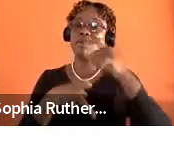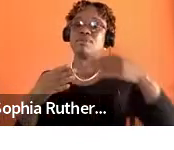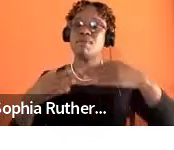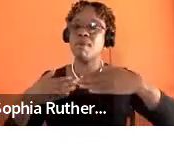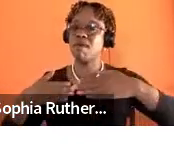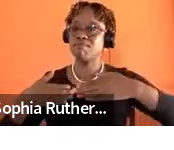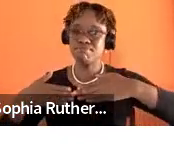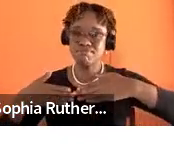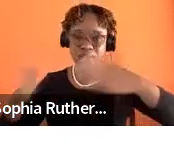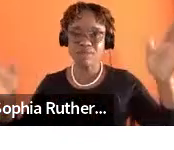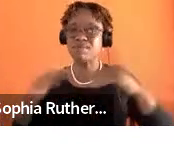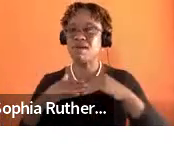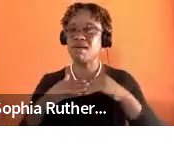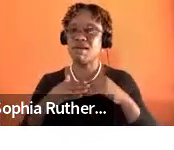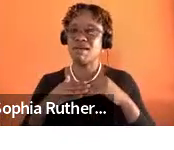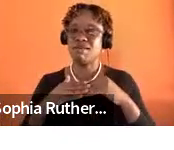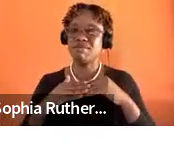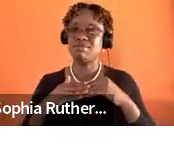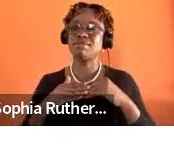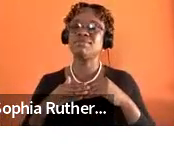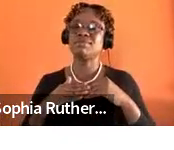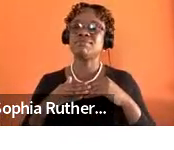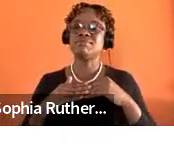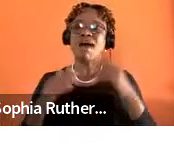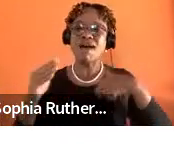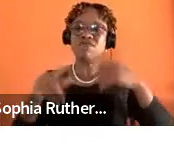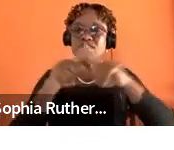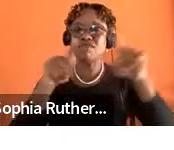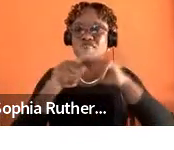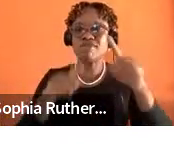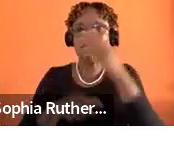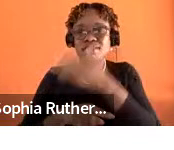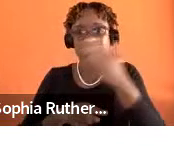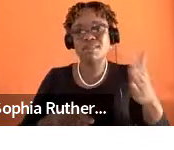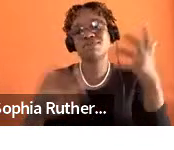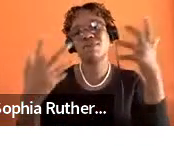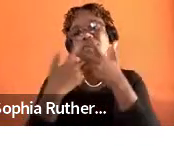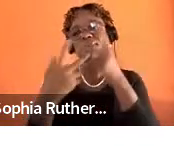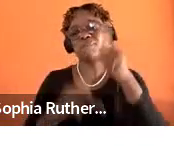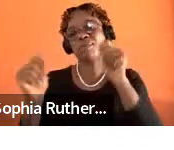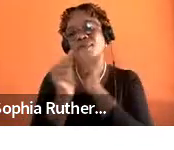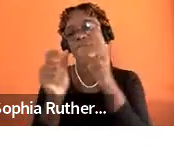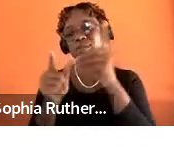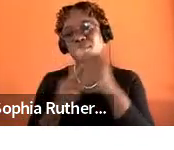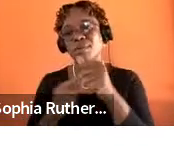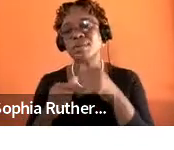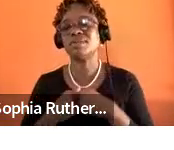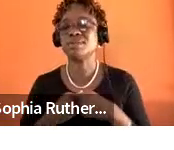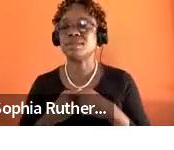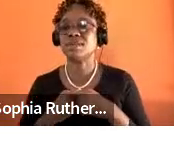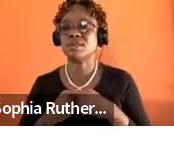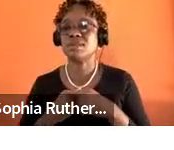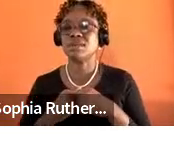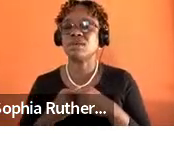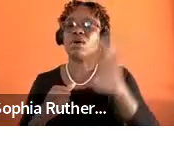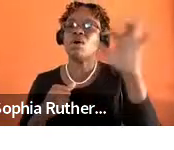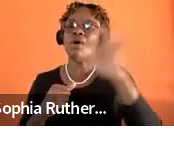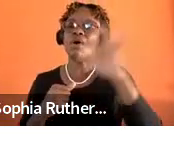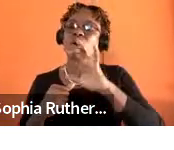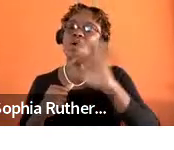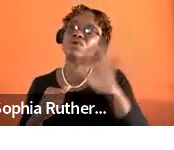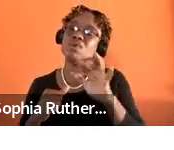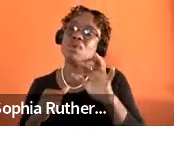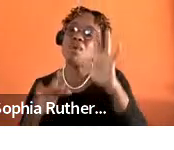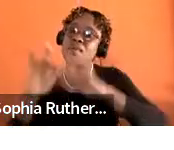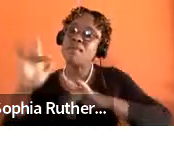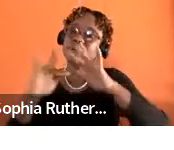required to meet the needs of persons with disabilities. Persons with disabilities were also affected by a lack of general services at